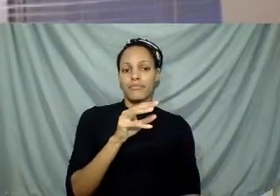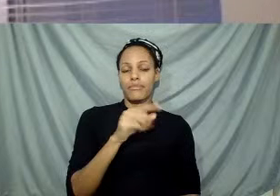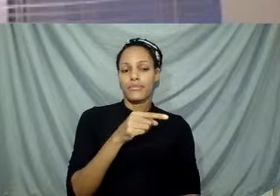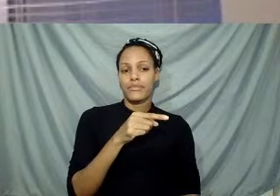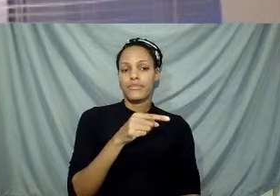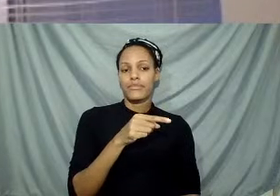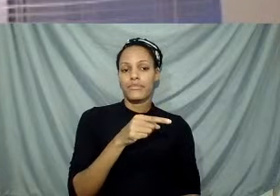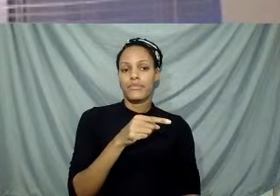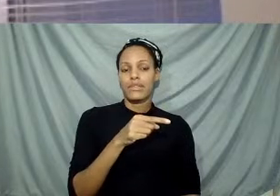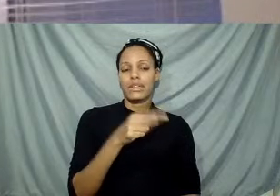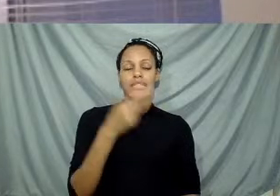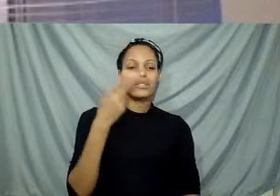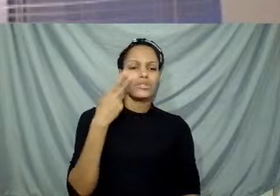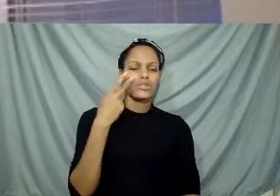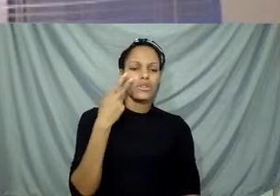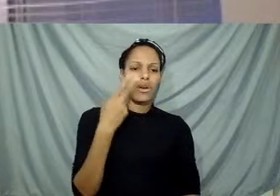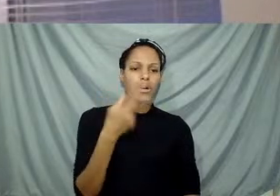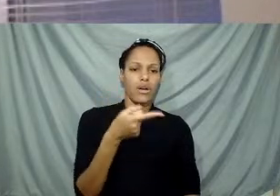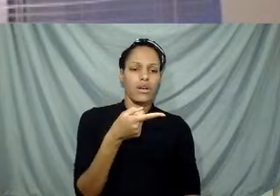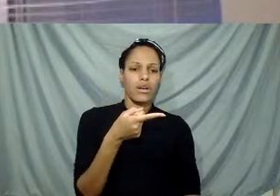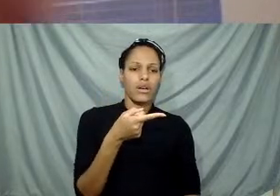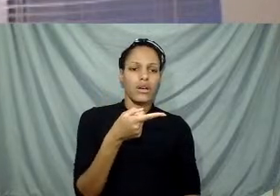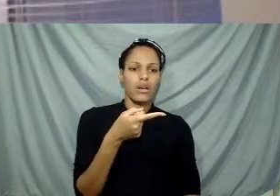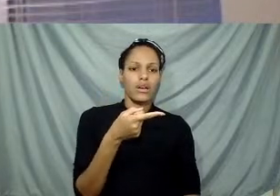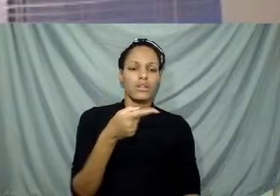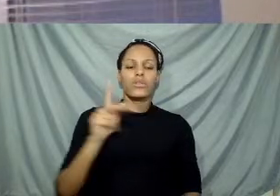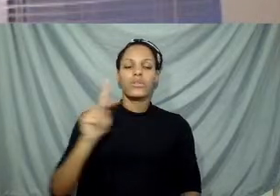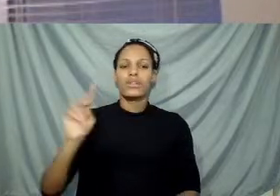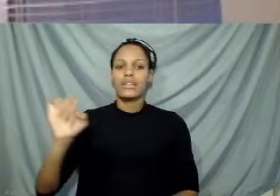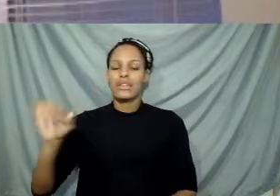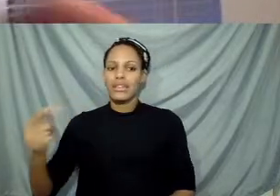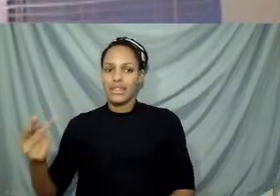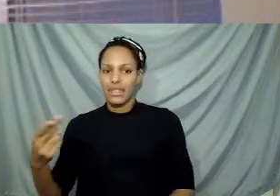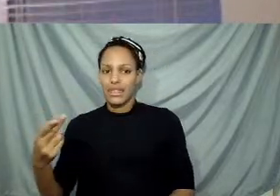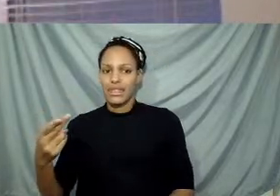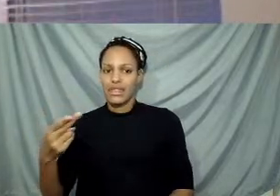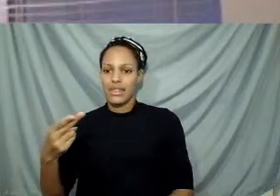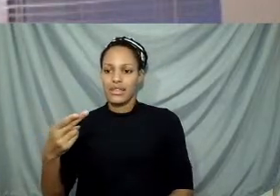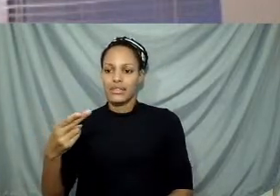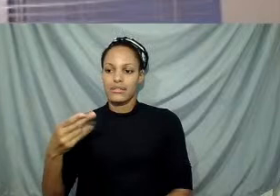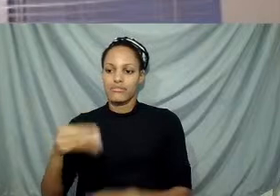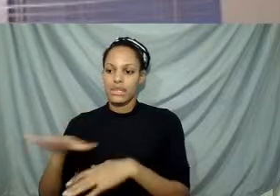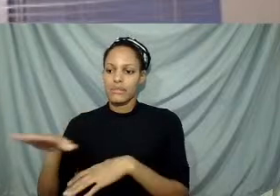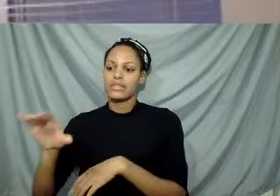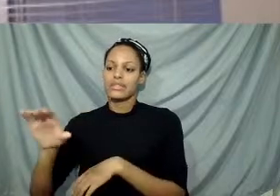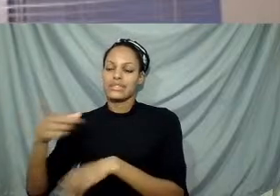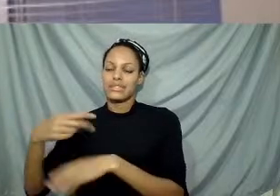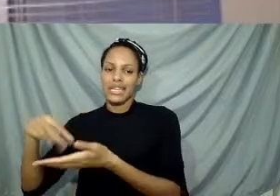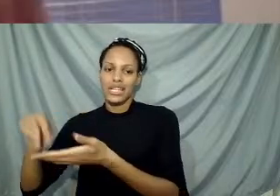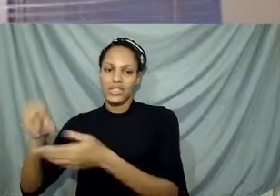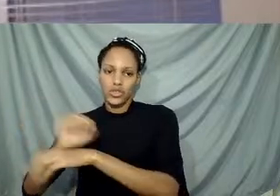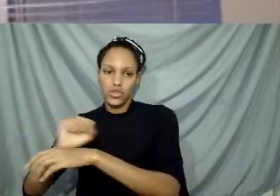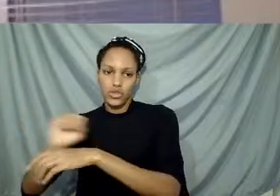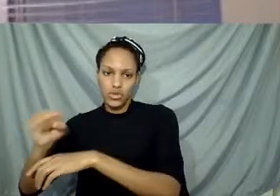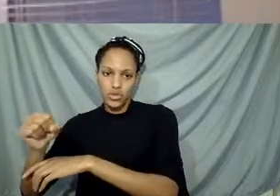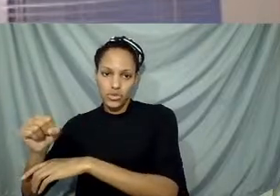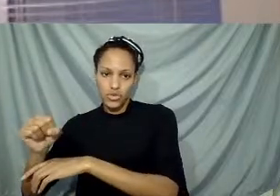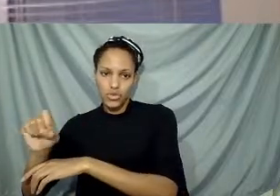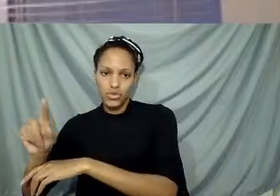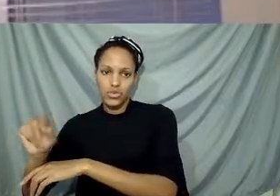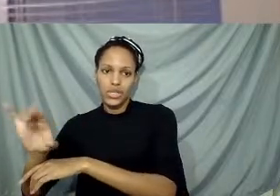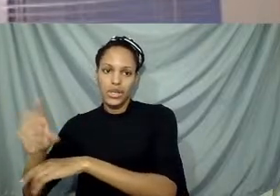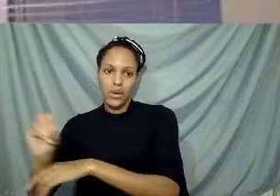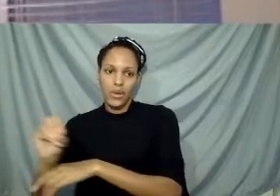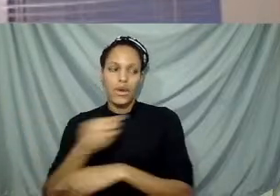saw talent in me after Keith Simmons sent me to Bernice Johnson Dance Studio. She saw talent in me and she gave me a